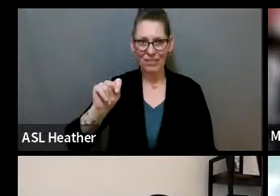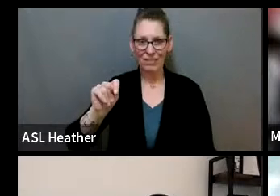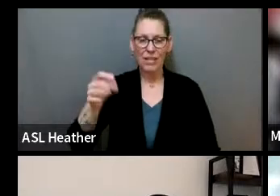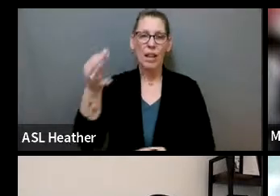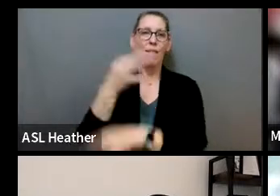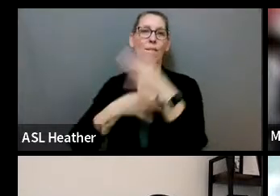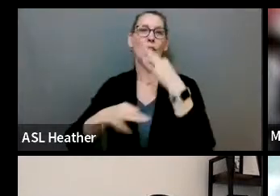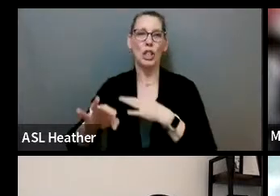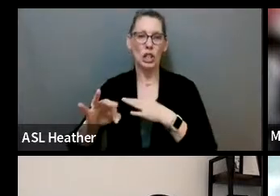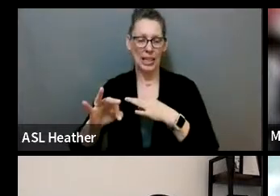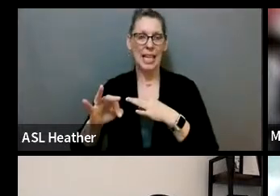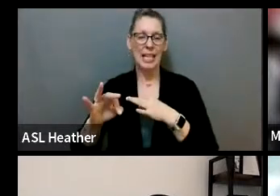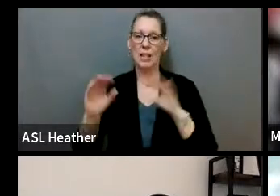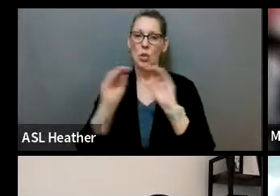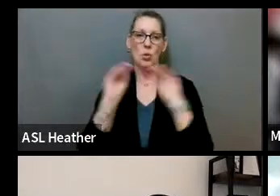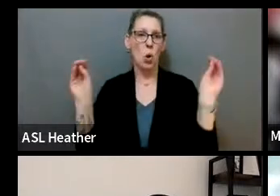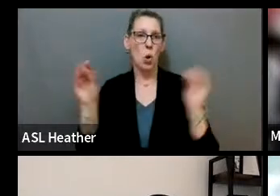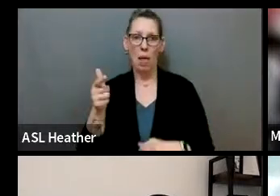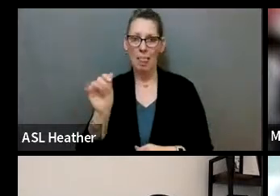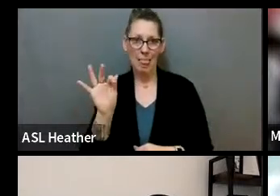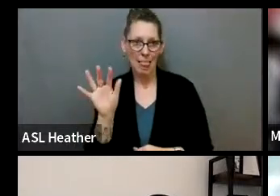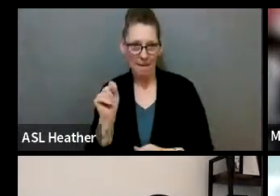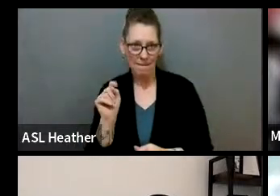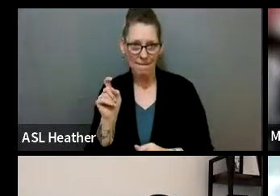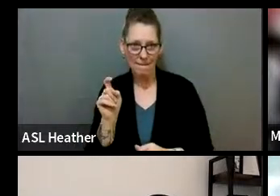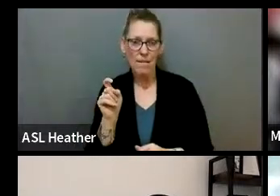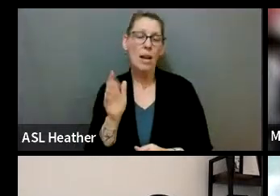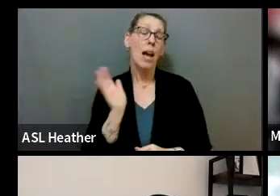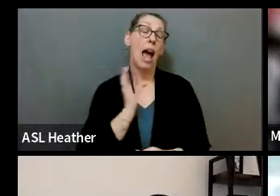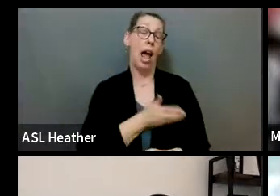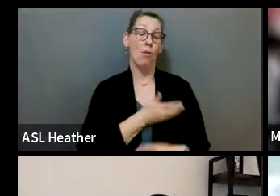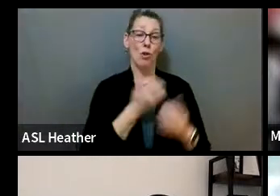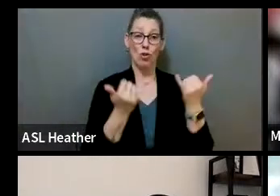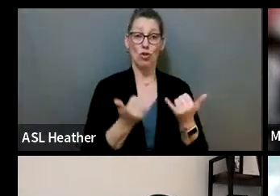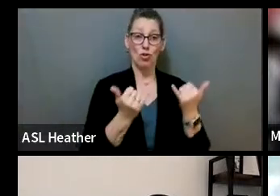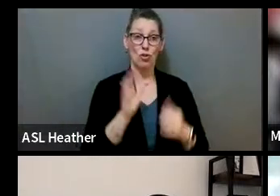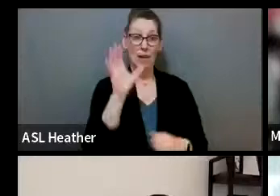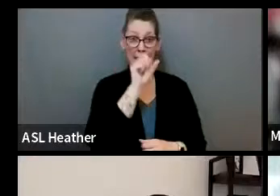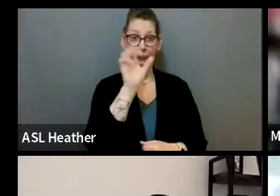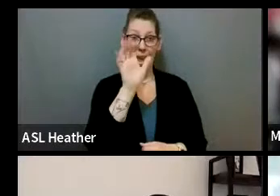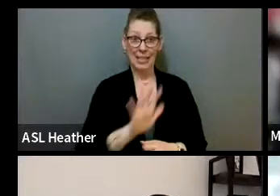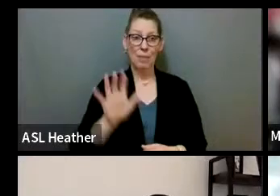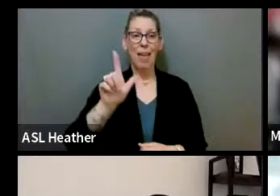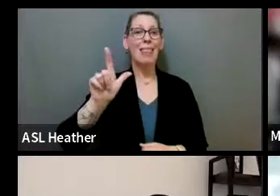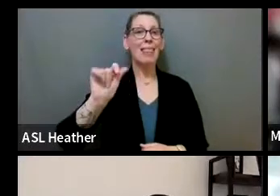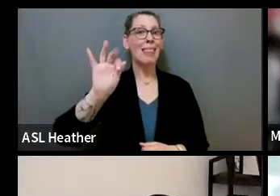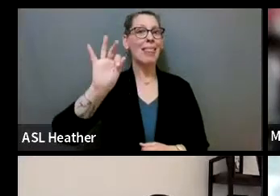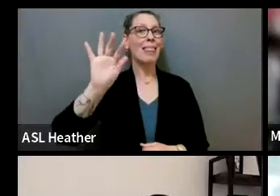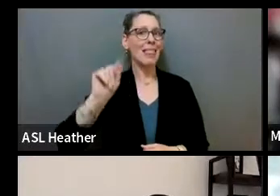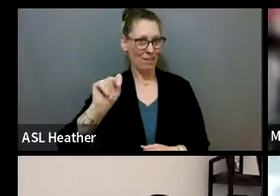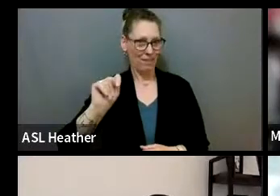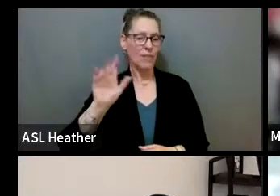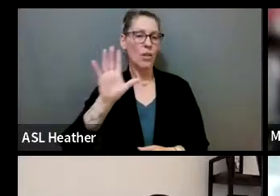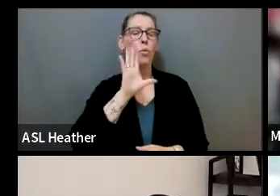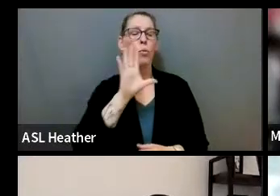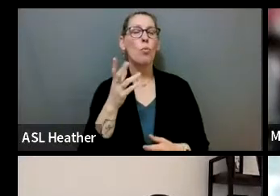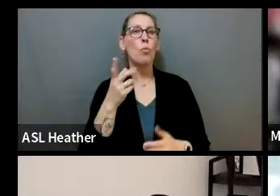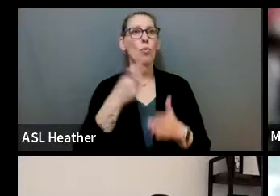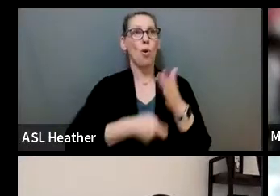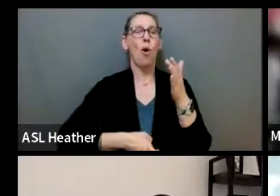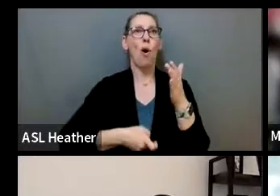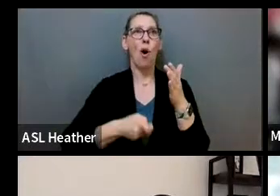versus a fixed span? So our current estimates is that a lift span would cost